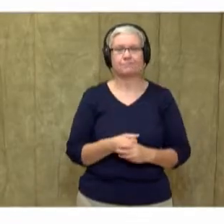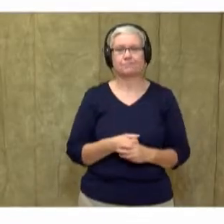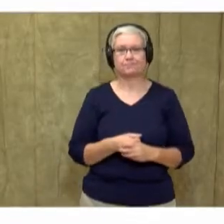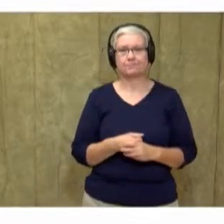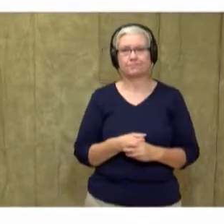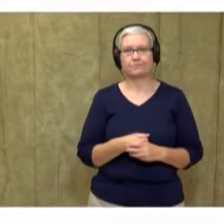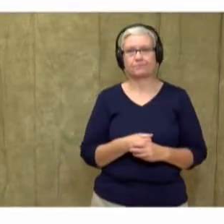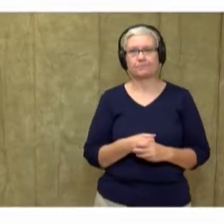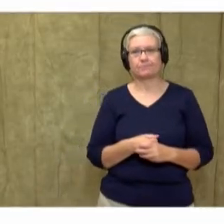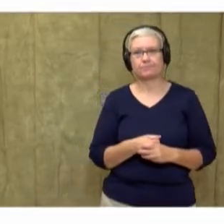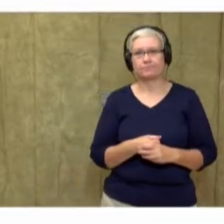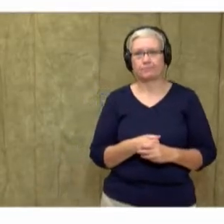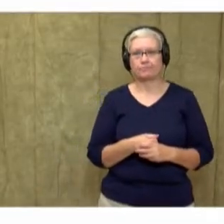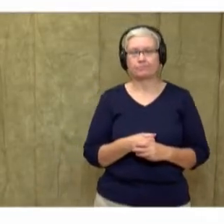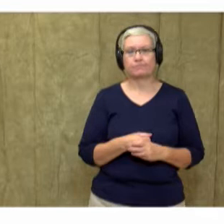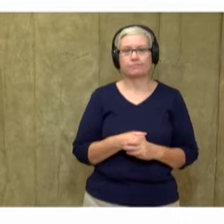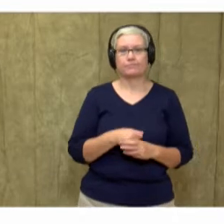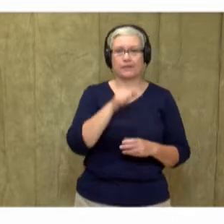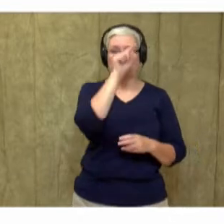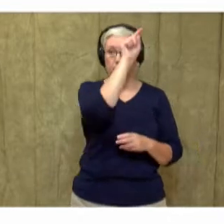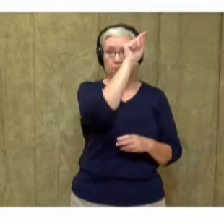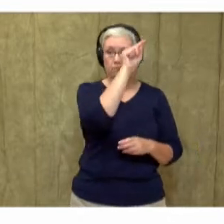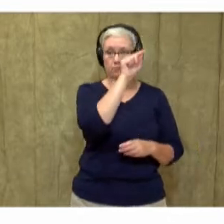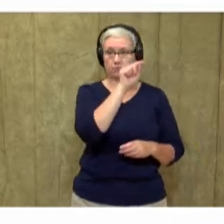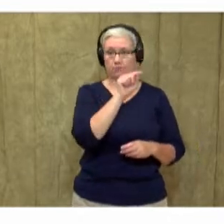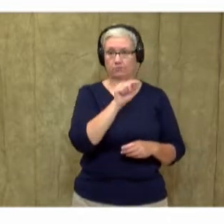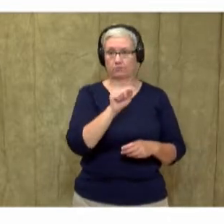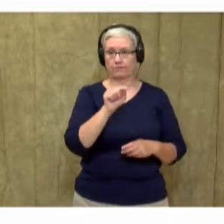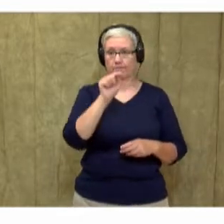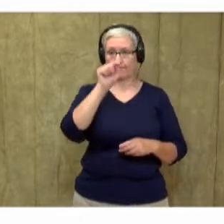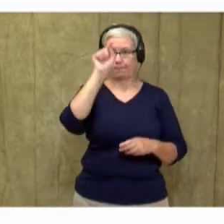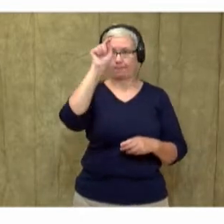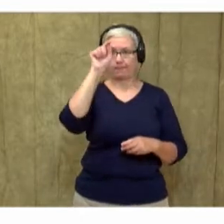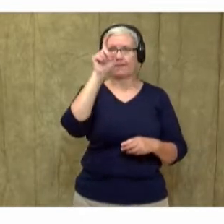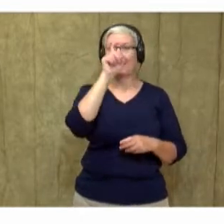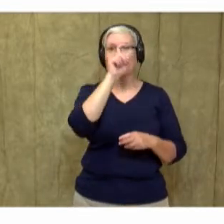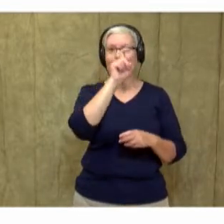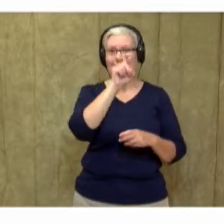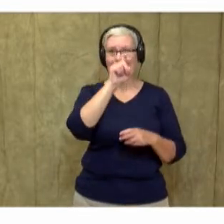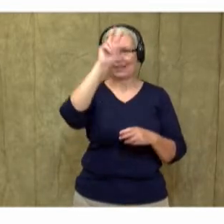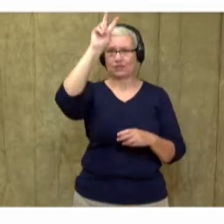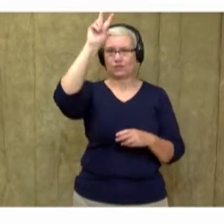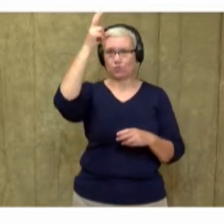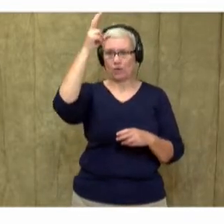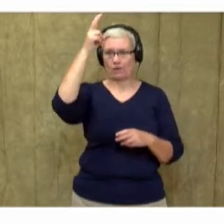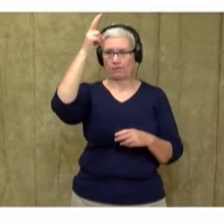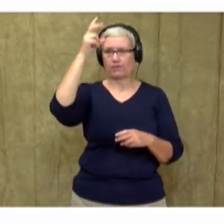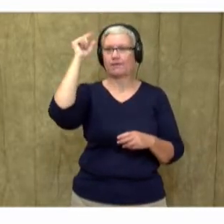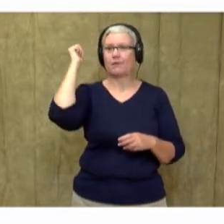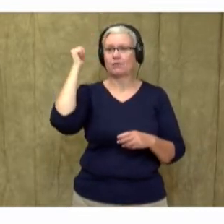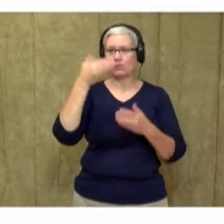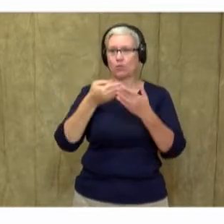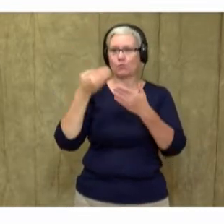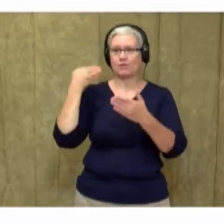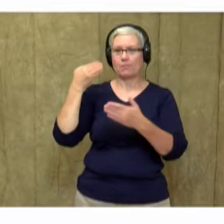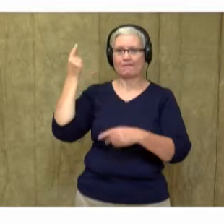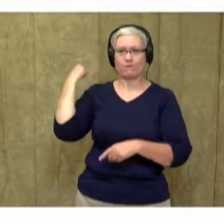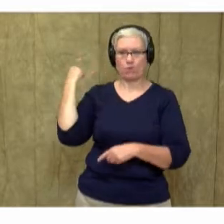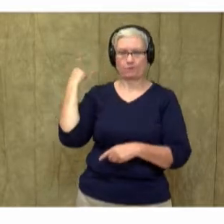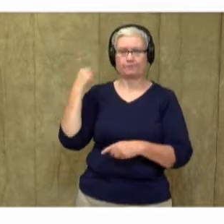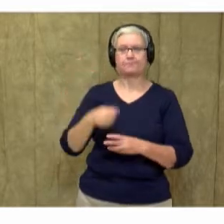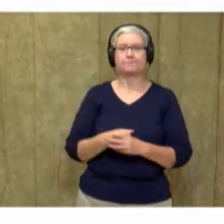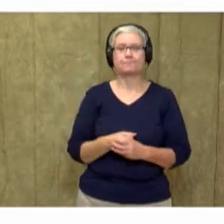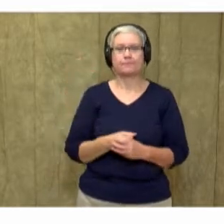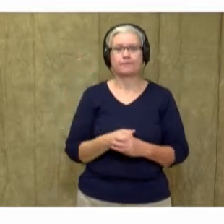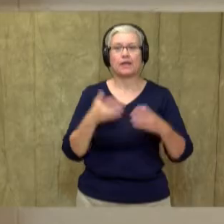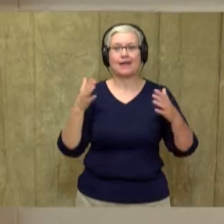part A, that dotted graph is the original x squared function that we saw on the previous slide with the same exact table of values. But now